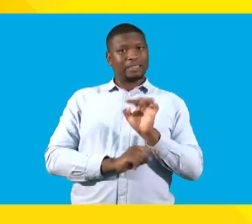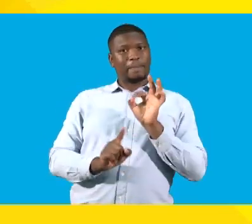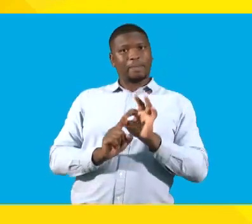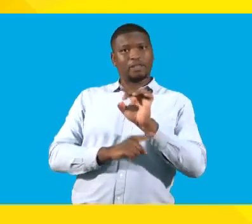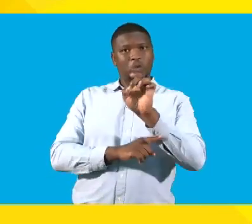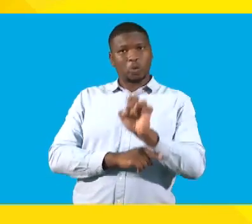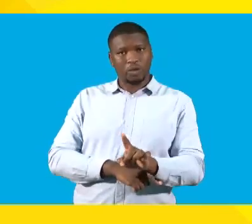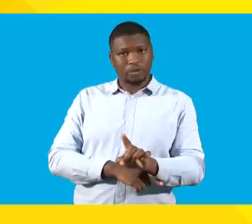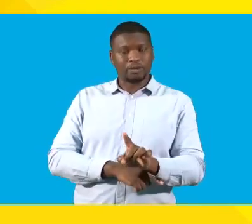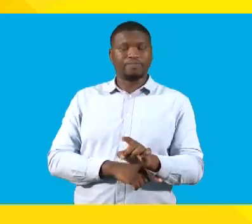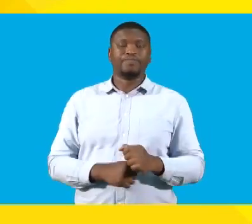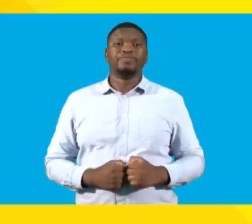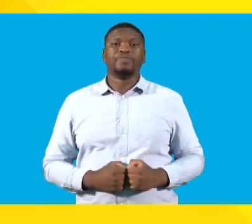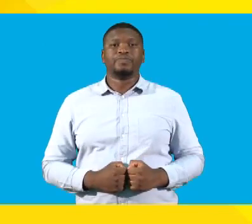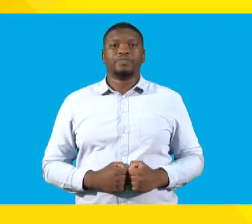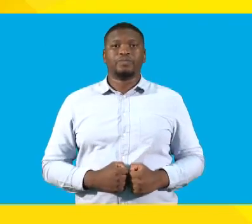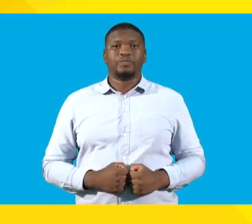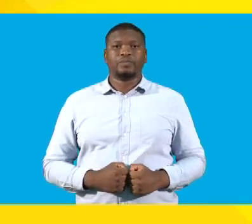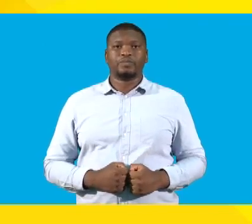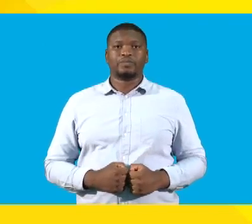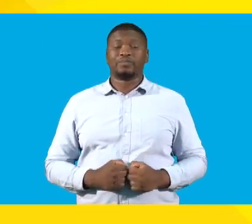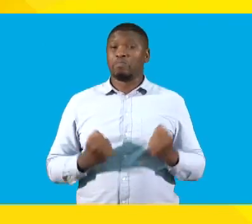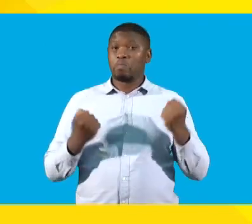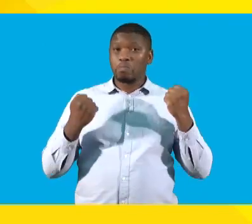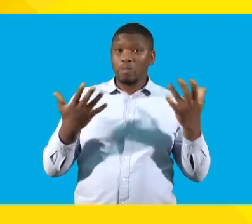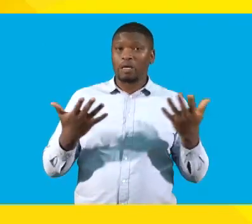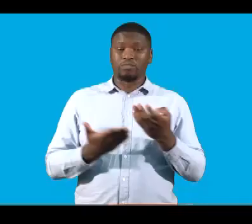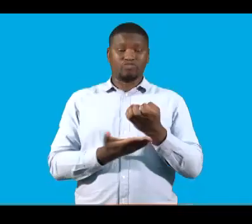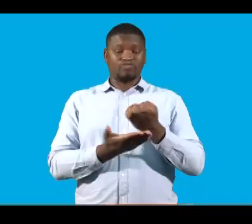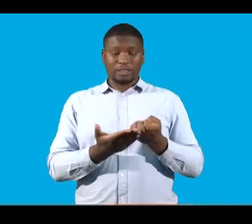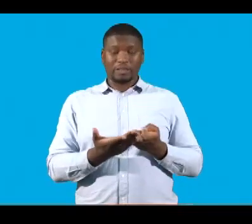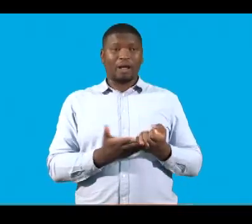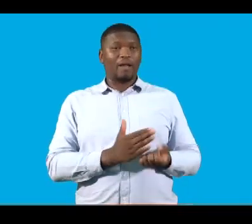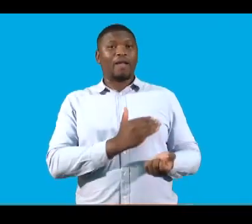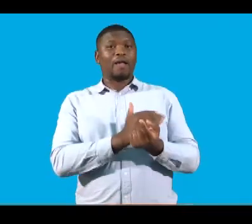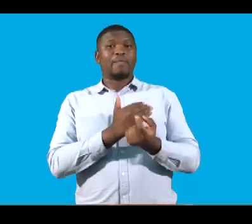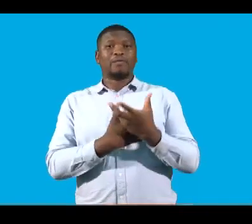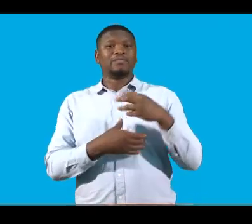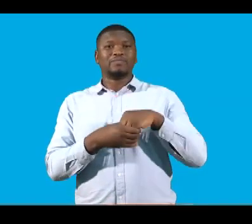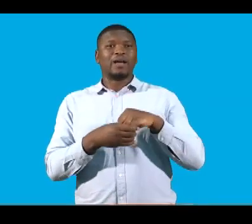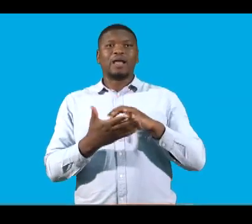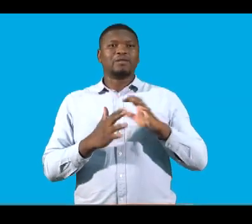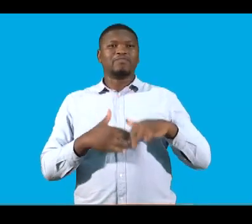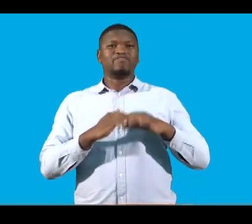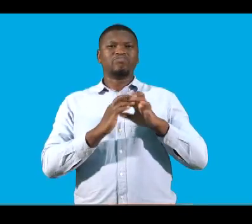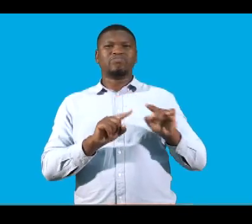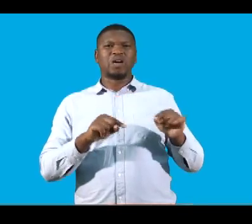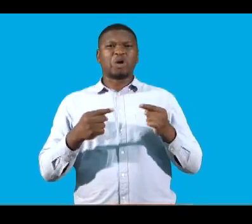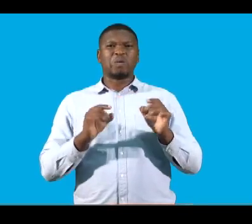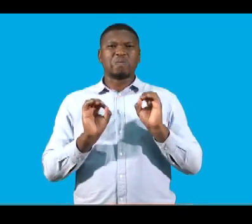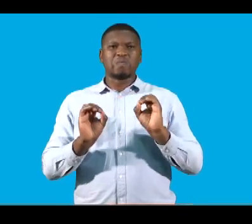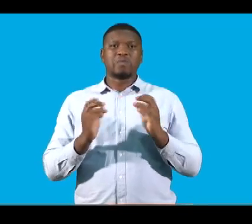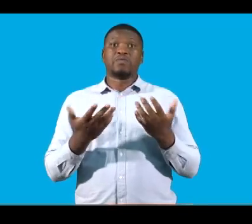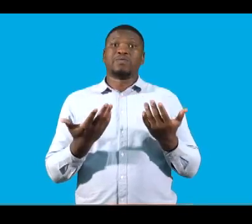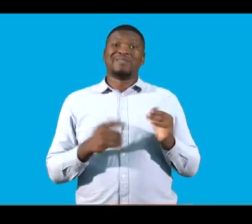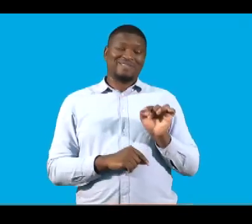this specific question, the current examination. Many essays were narrative and did not formulate an argument. So